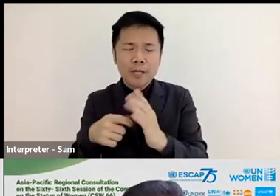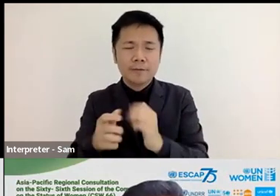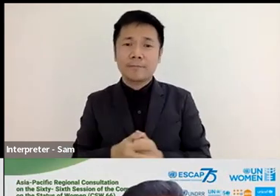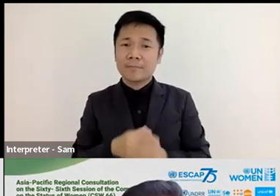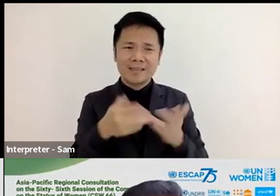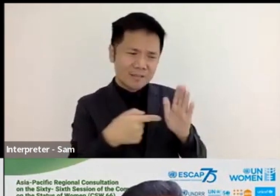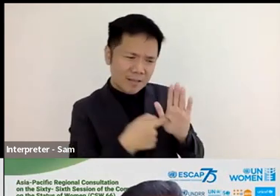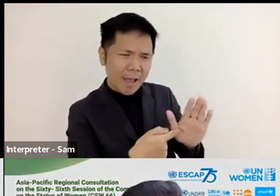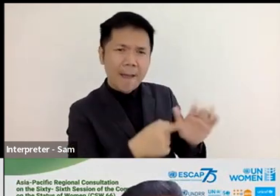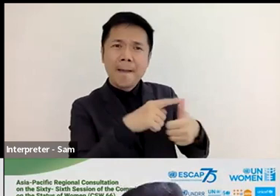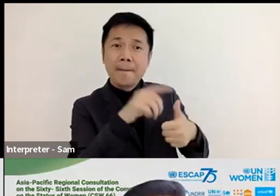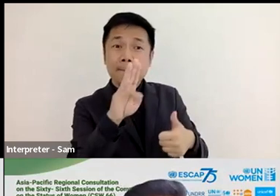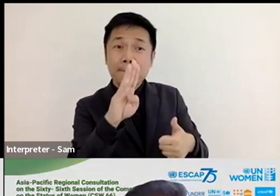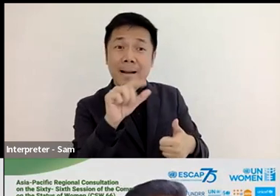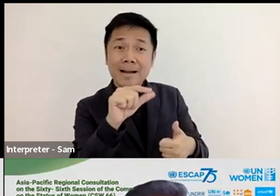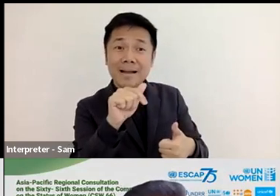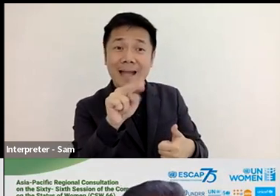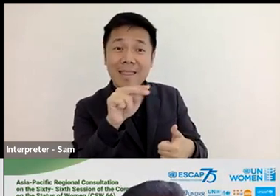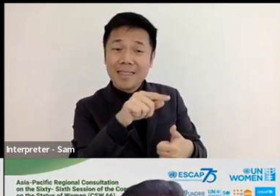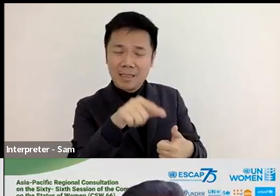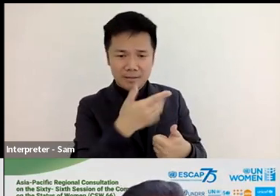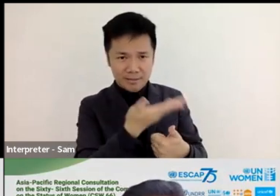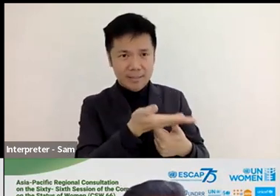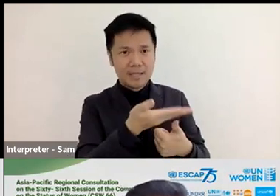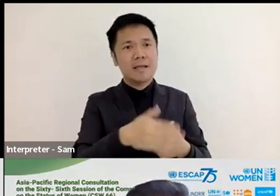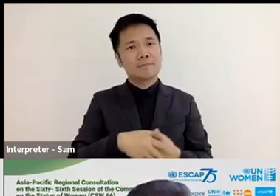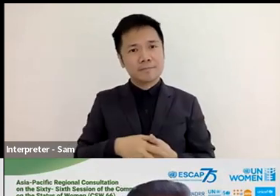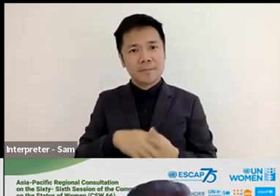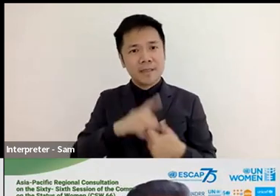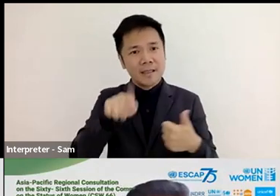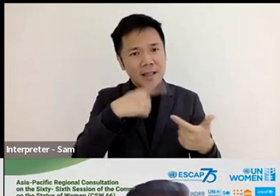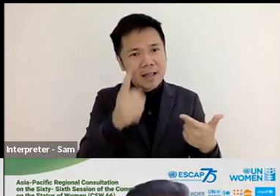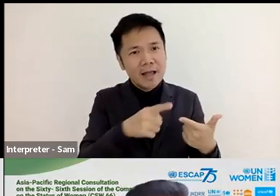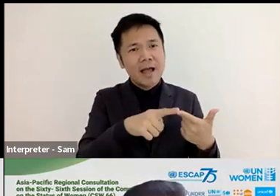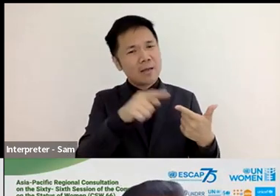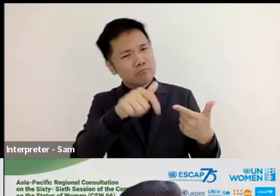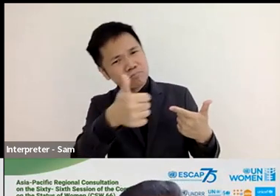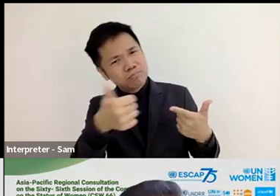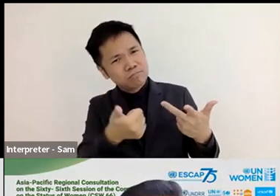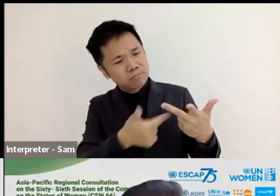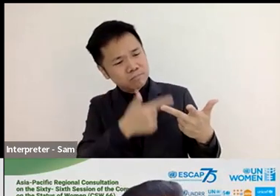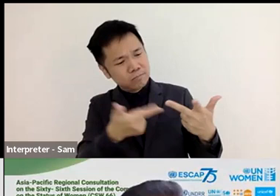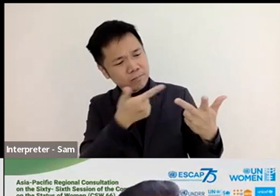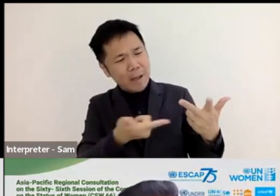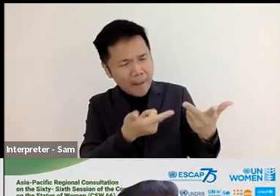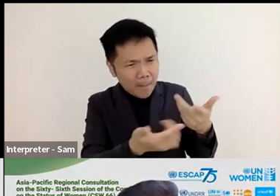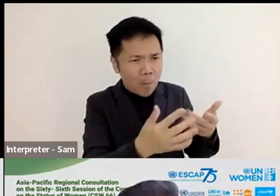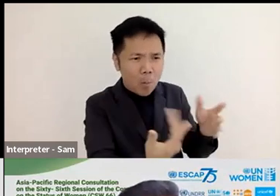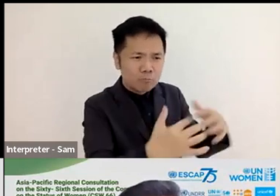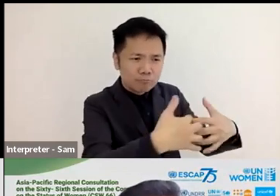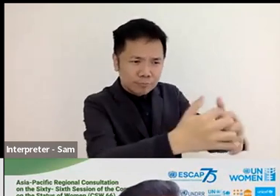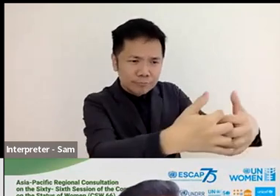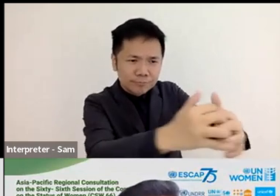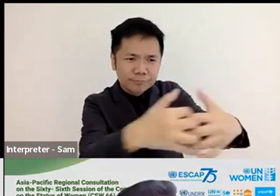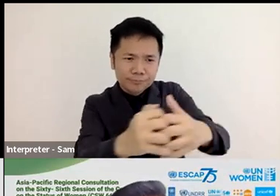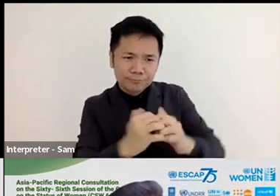in Bagan, and I think we need to support at the central level of government. Related to